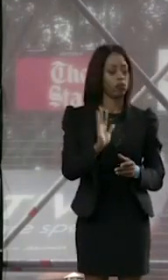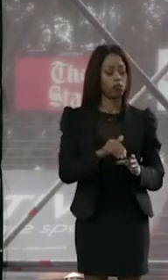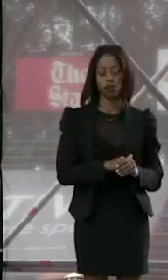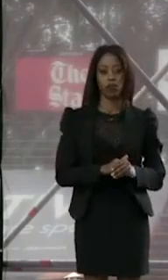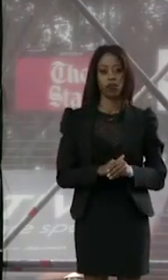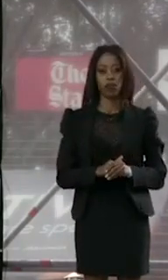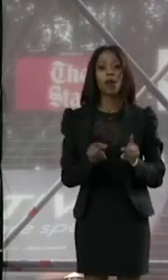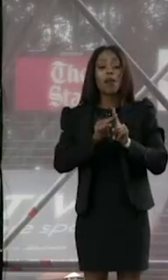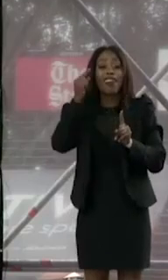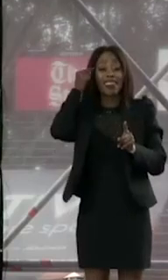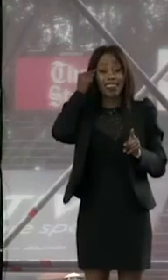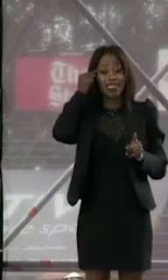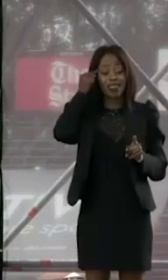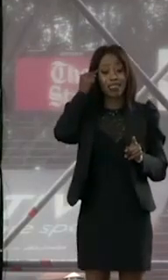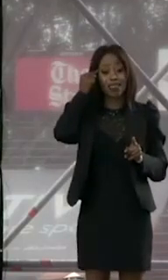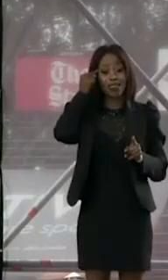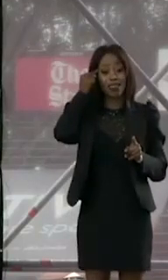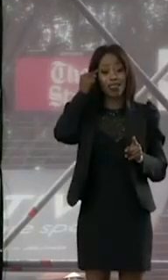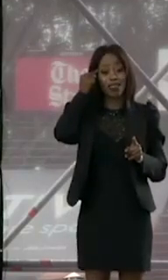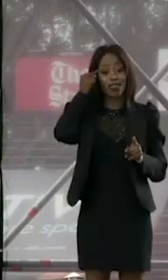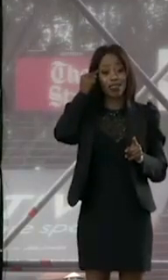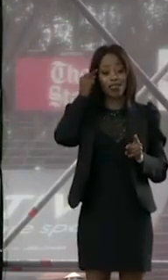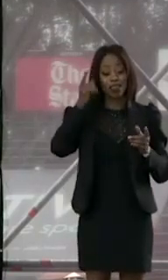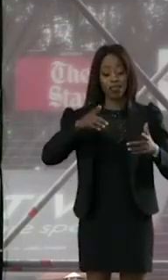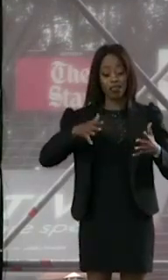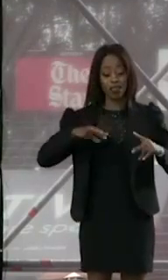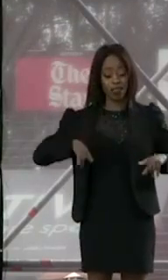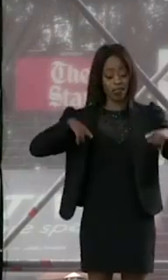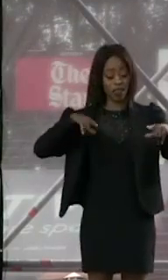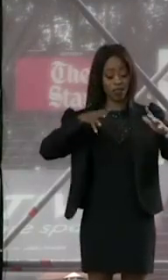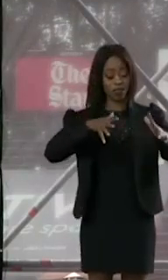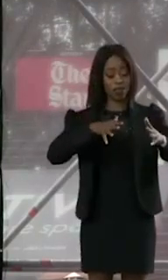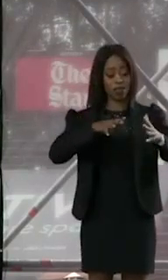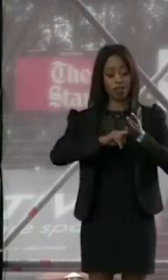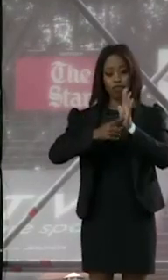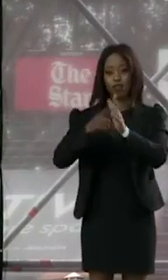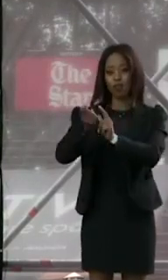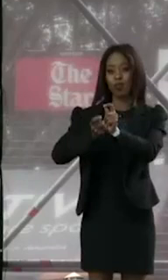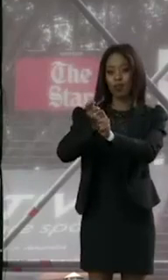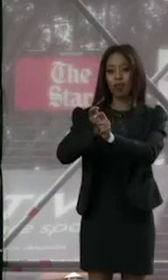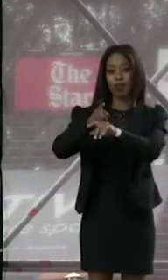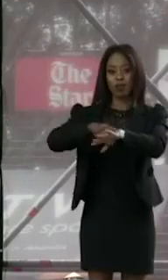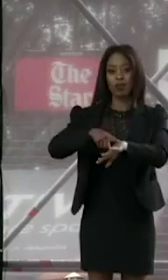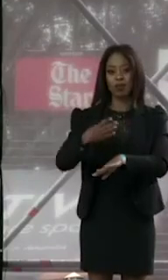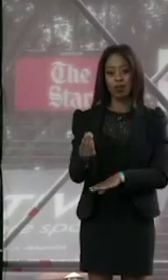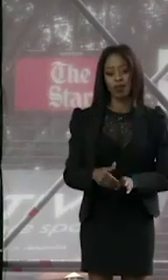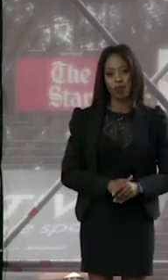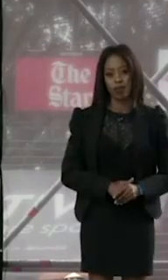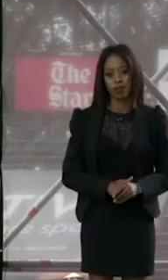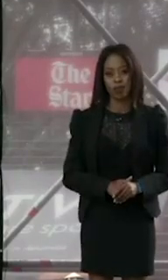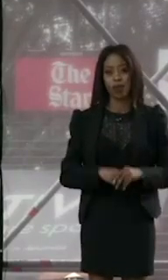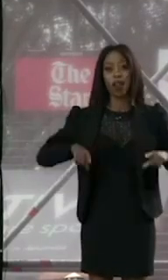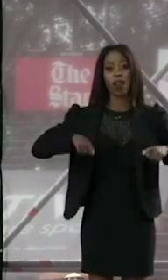But I do believe that the buoyancy of life is determined by the tide of the times.